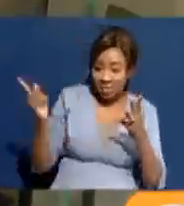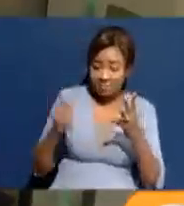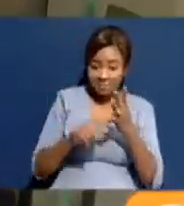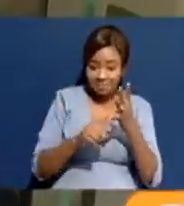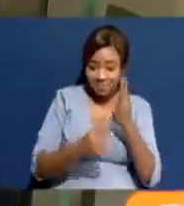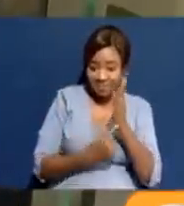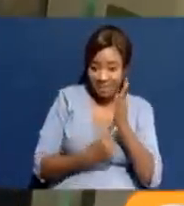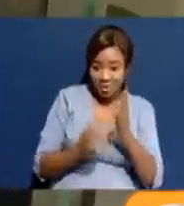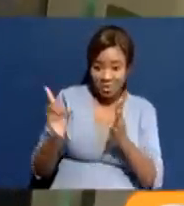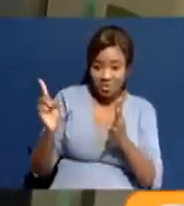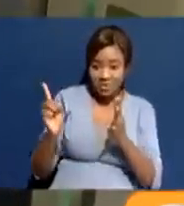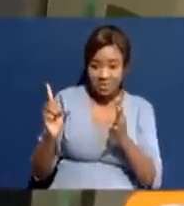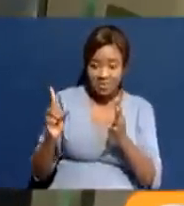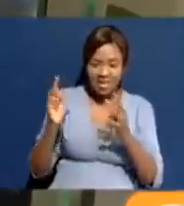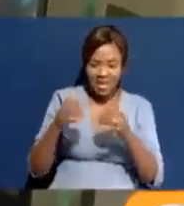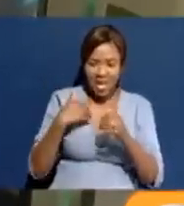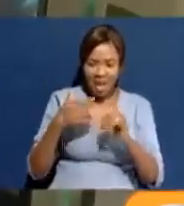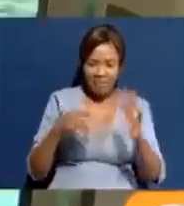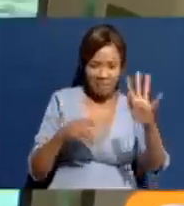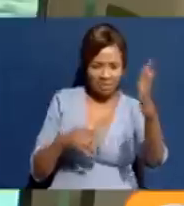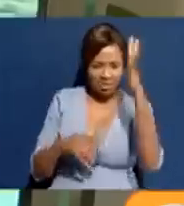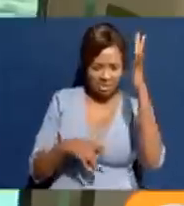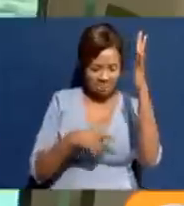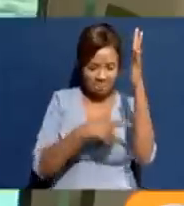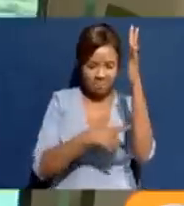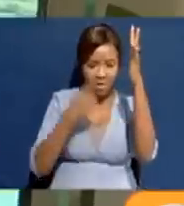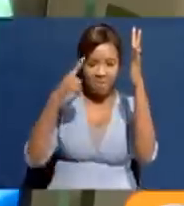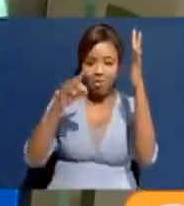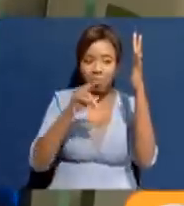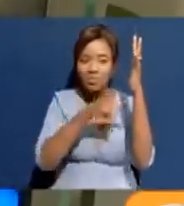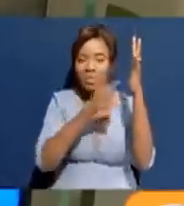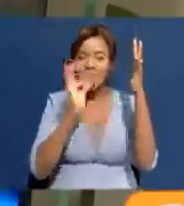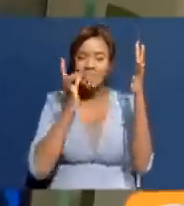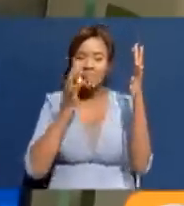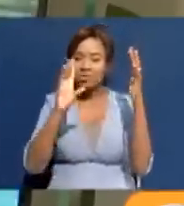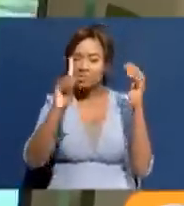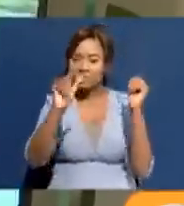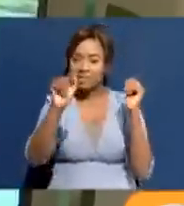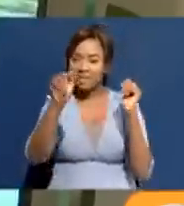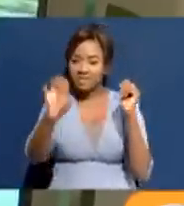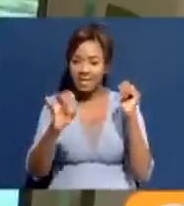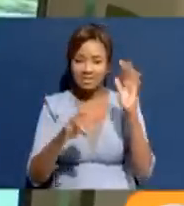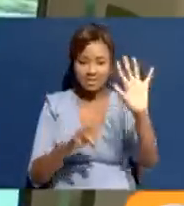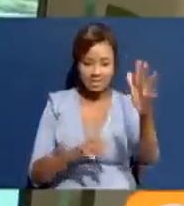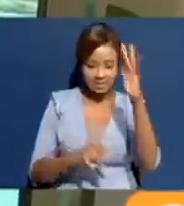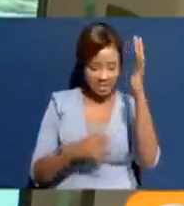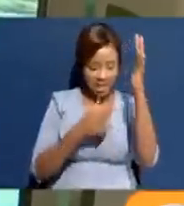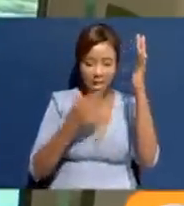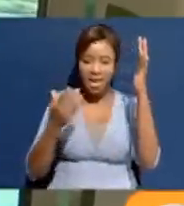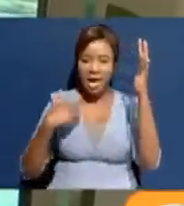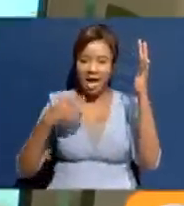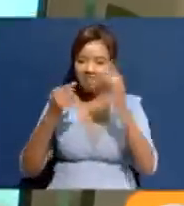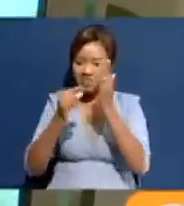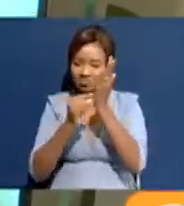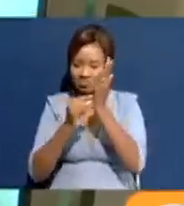sector. A special sensor called Lol Tree Sensor is installed into the palm trees, and it monitors the vibrations and